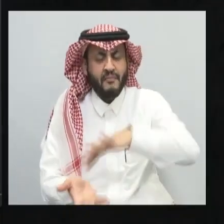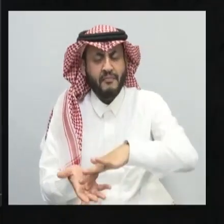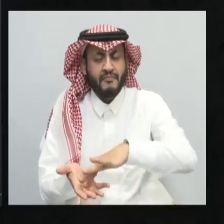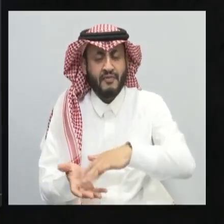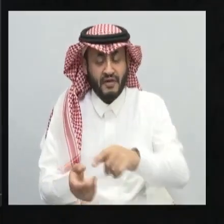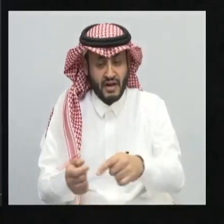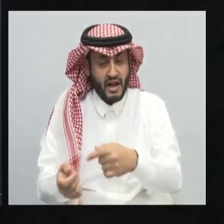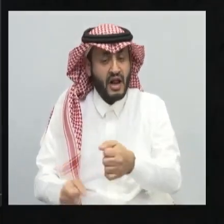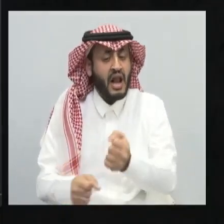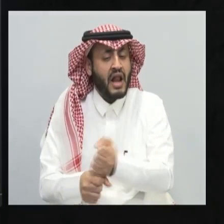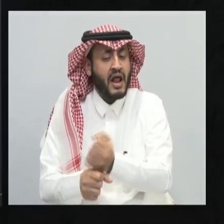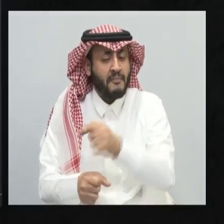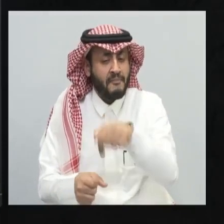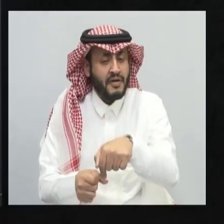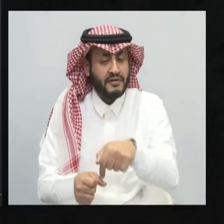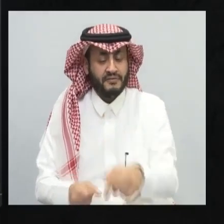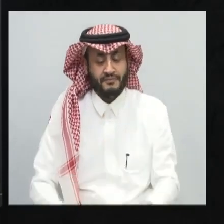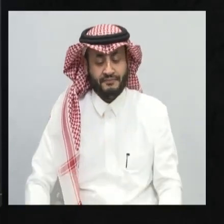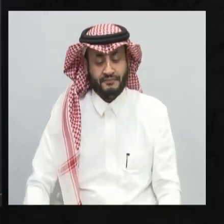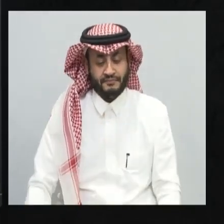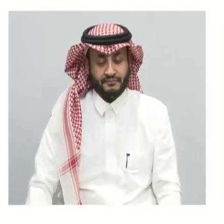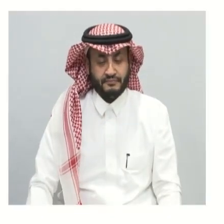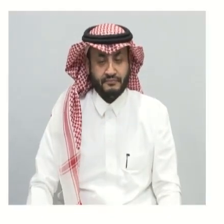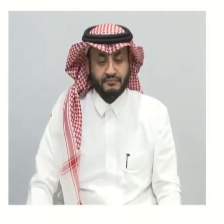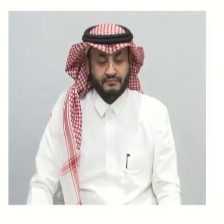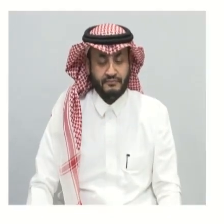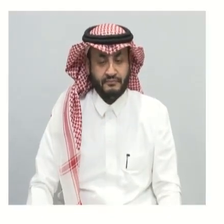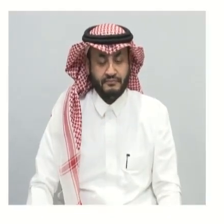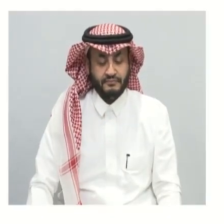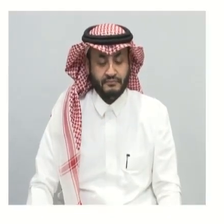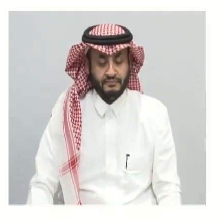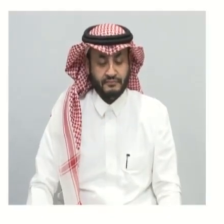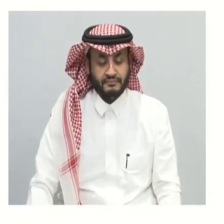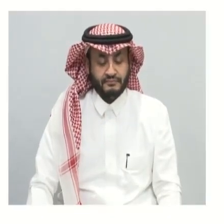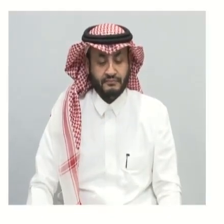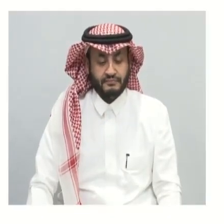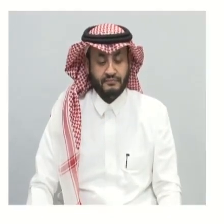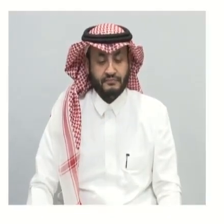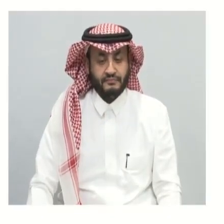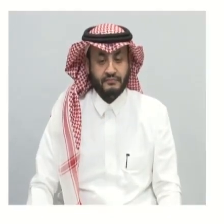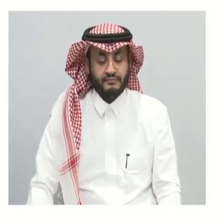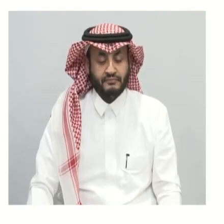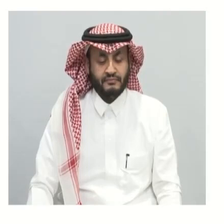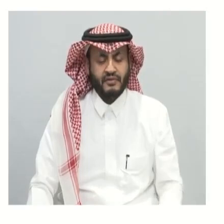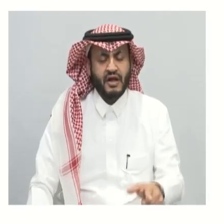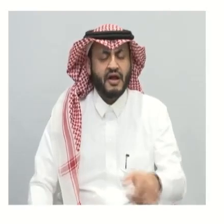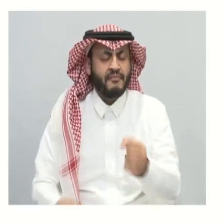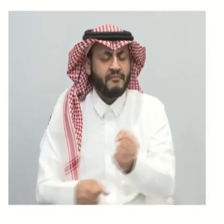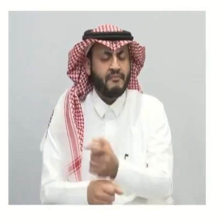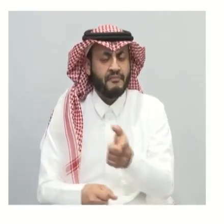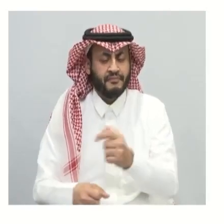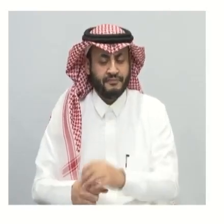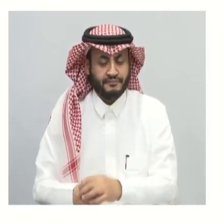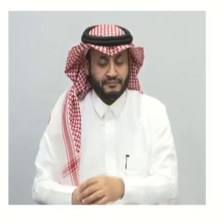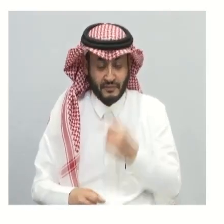something towards it. Need to be done. Now in here, you will how do you do with using need